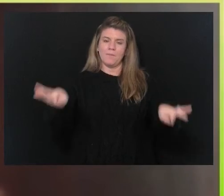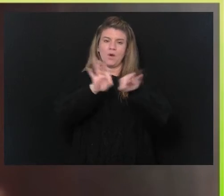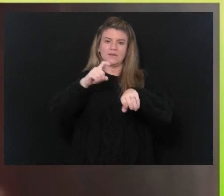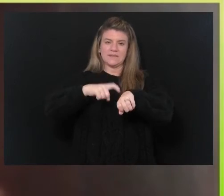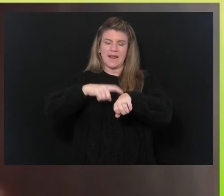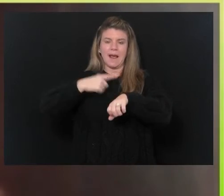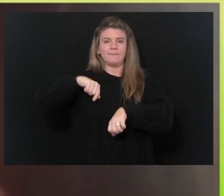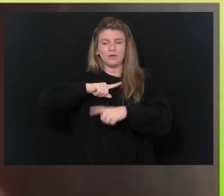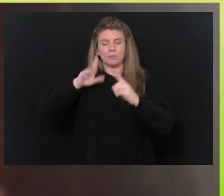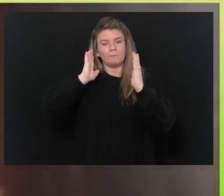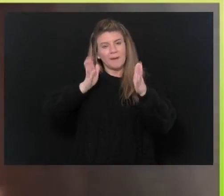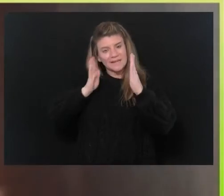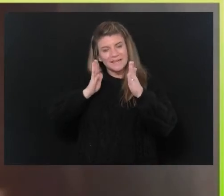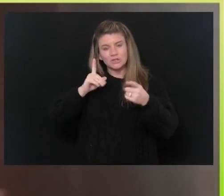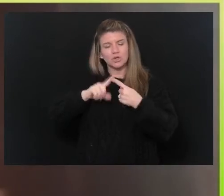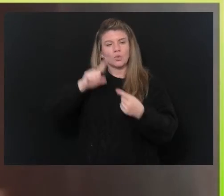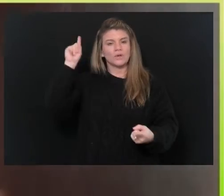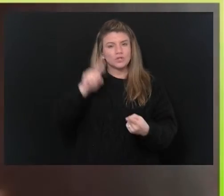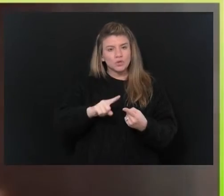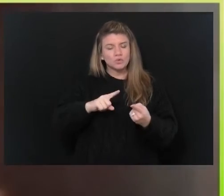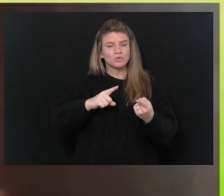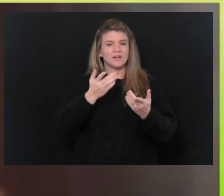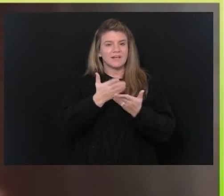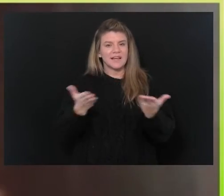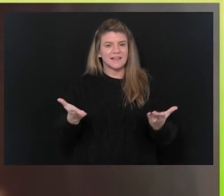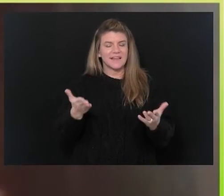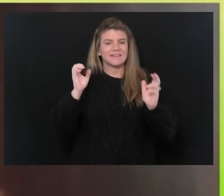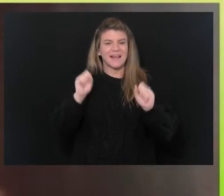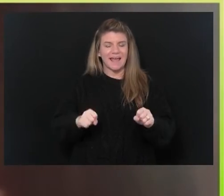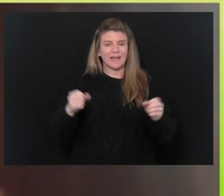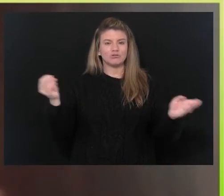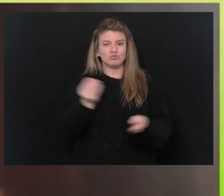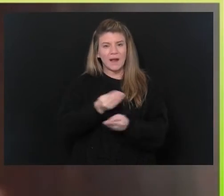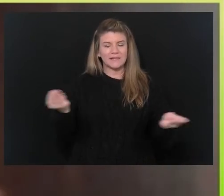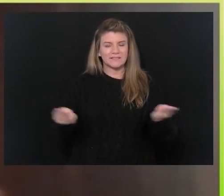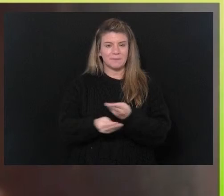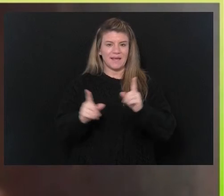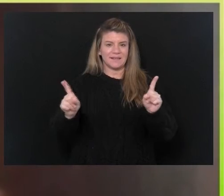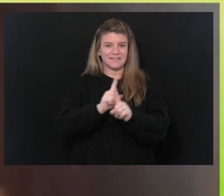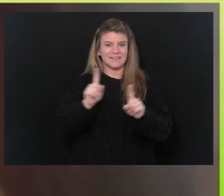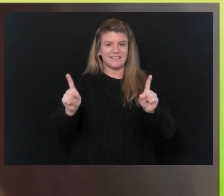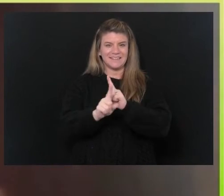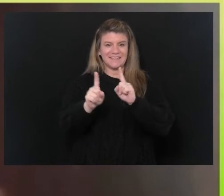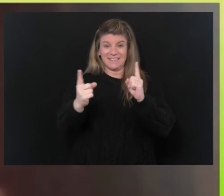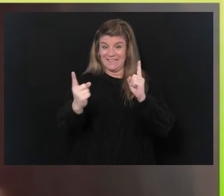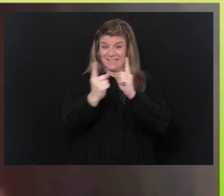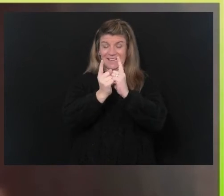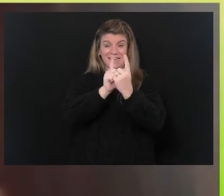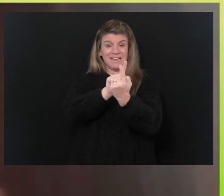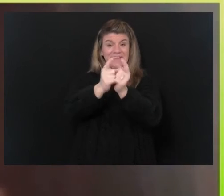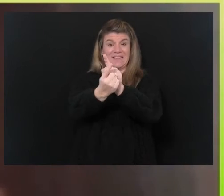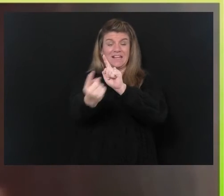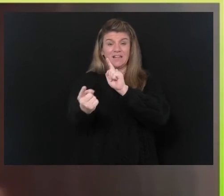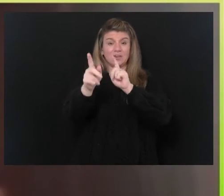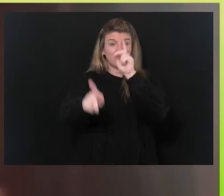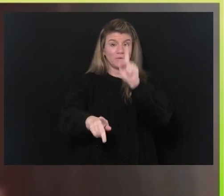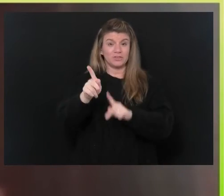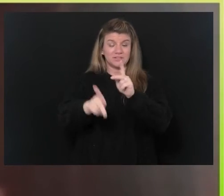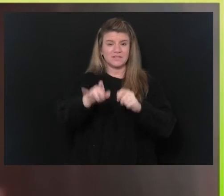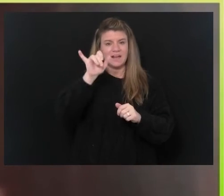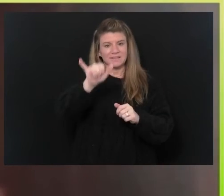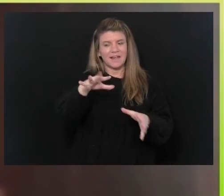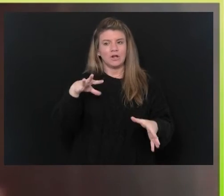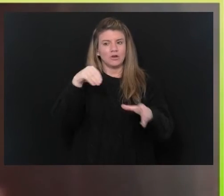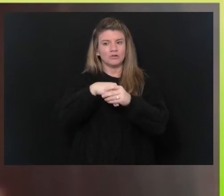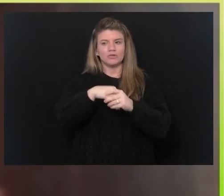much attention to reducing the things that will transmit the virus person to person, which does certainly include wearing masks